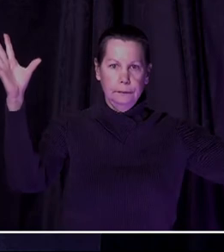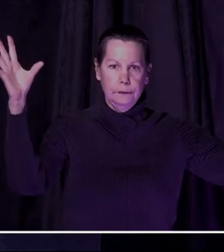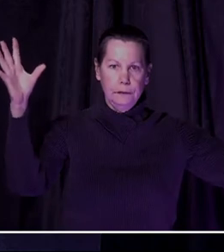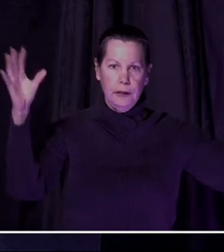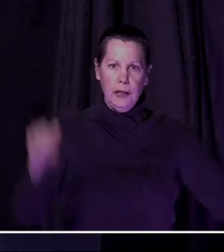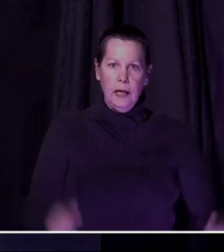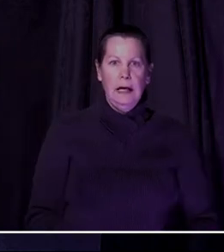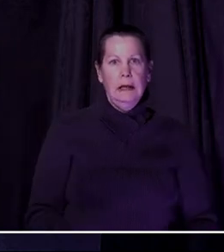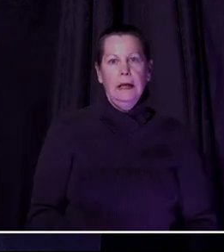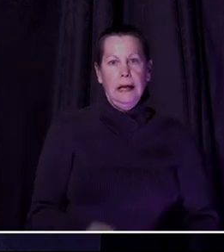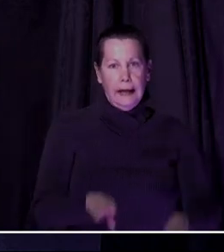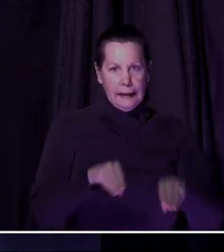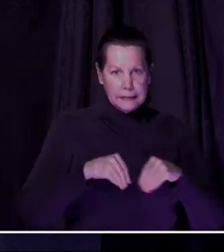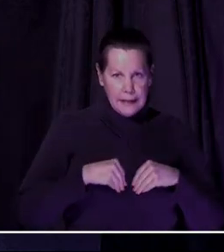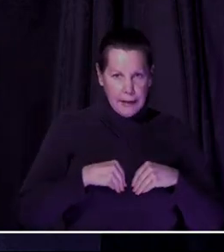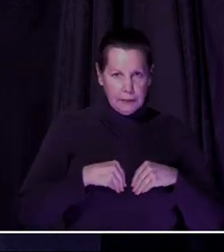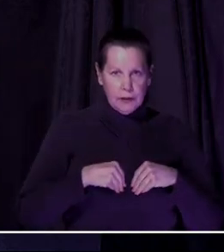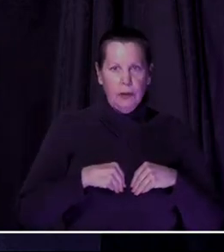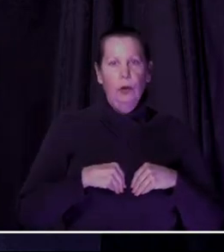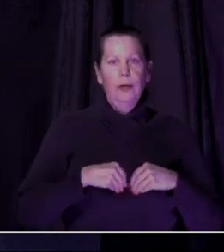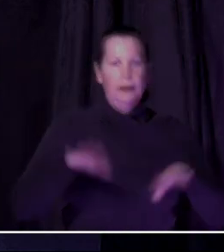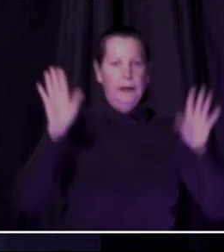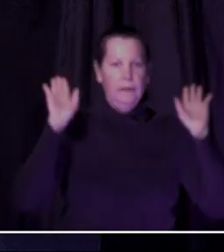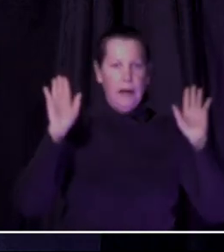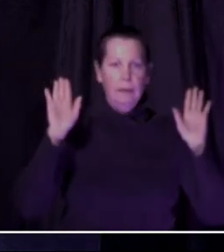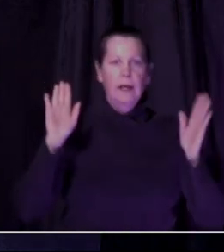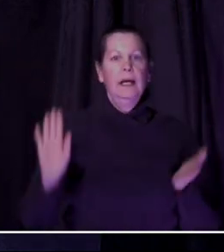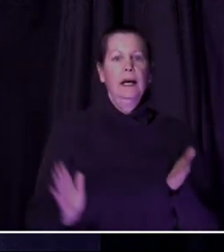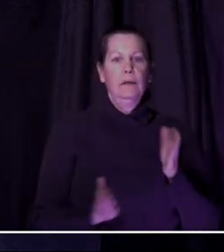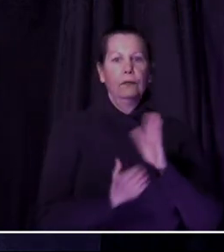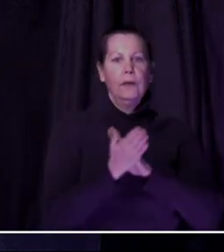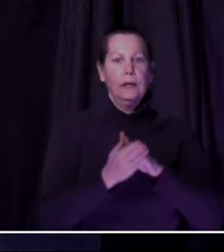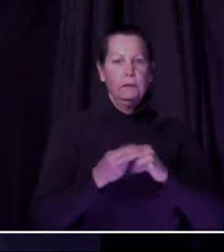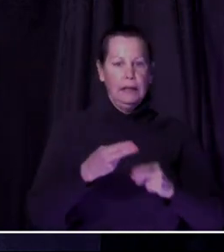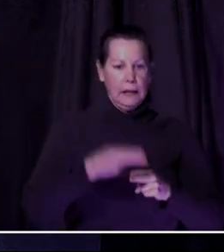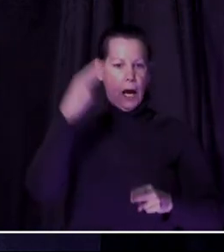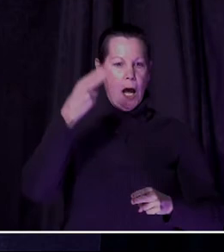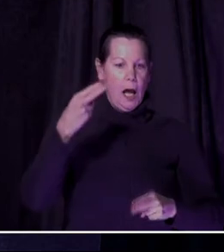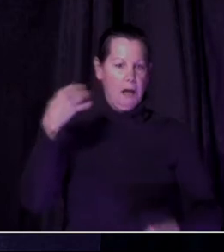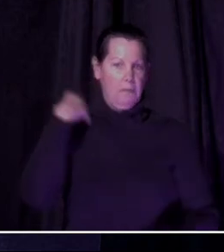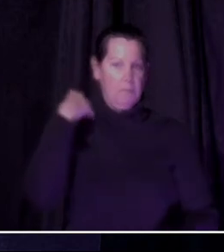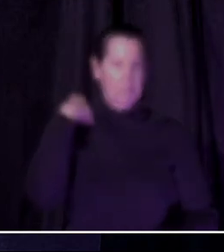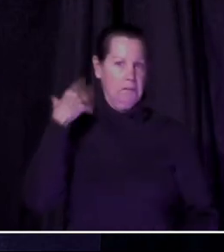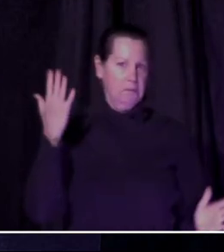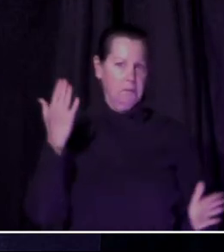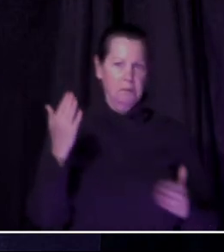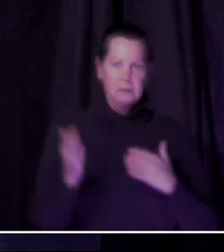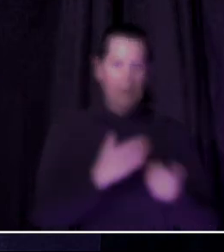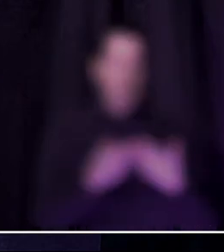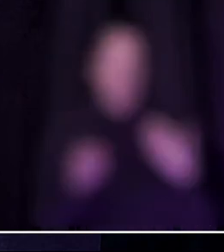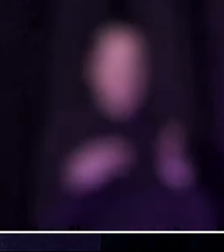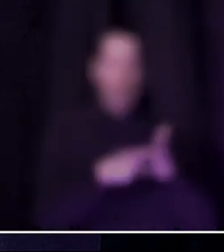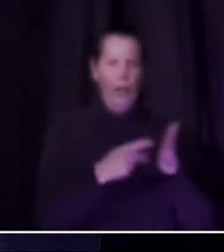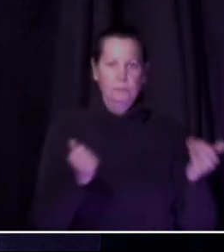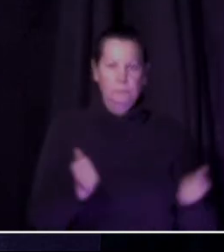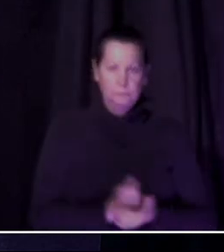up, shut up, or fold up in front of these high officials. It don't matter.